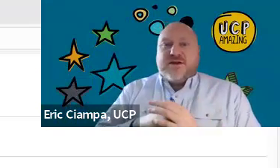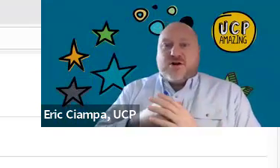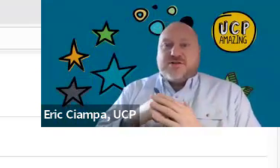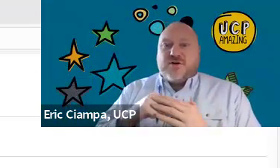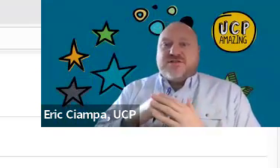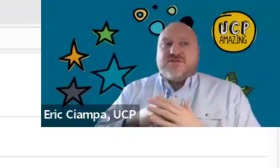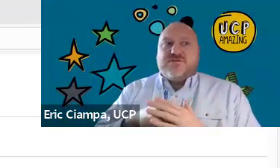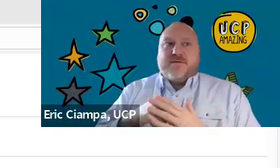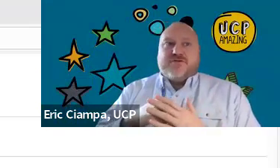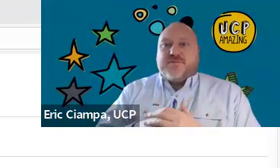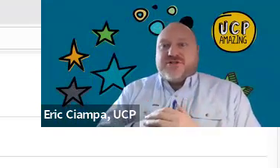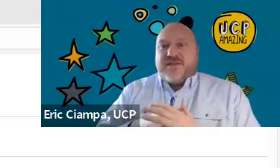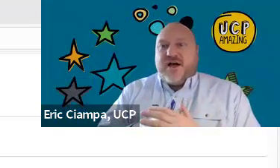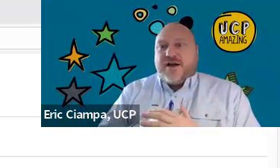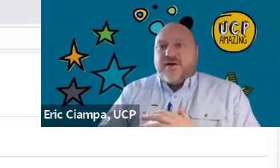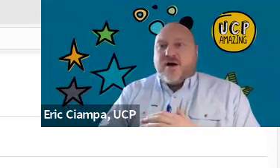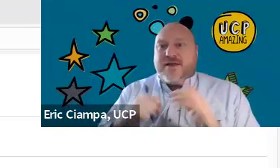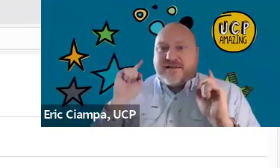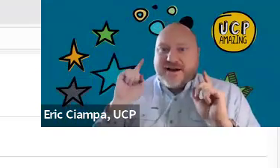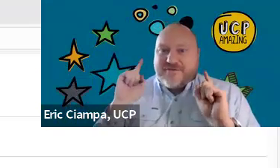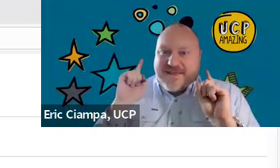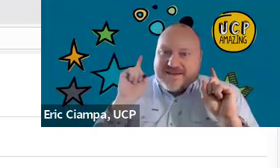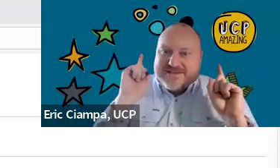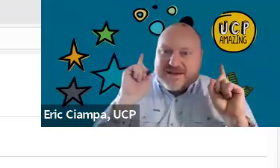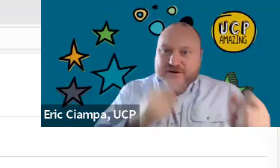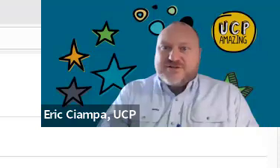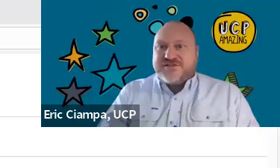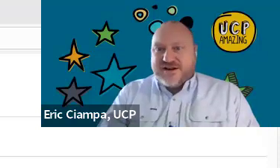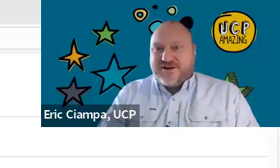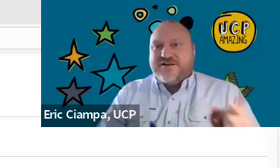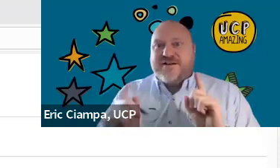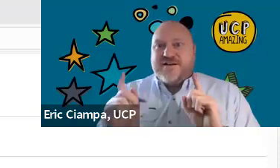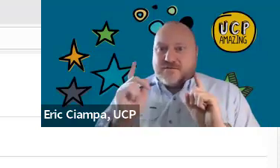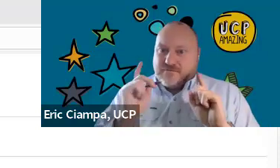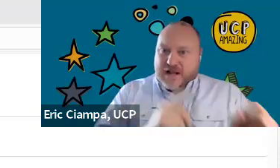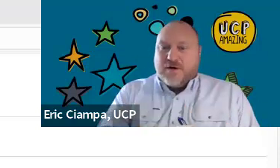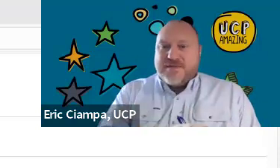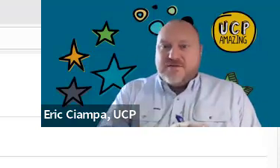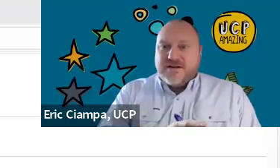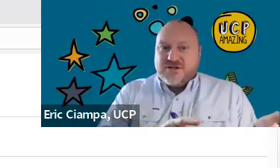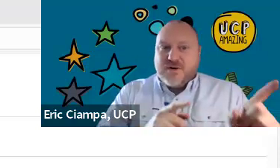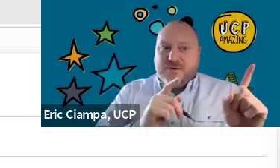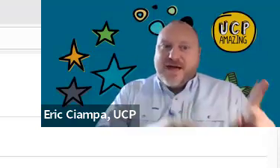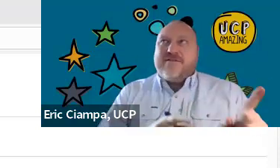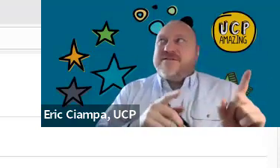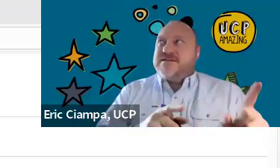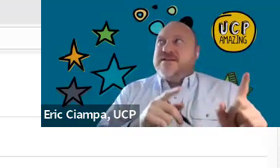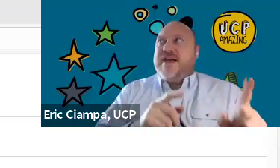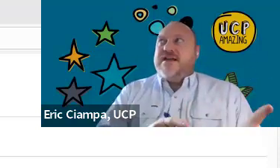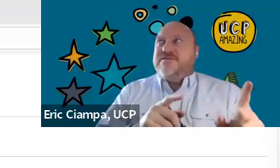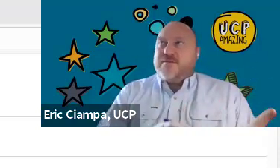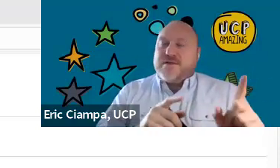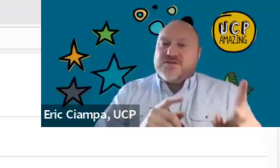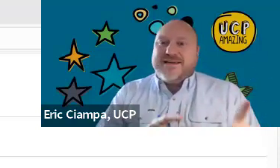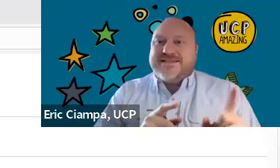I would just really encourage folks to double, triple check the audit requirement and clarify that is a regional center follow-up that you need to do. And you have until